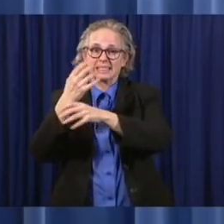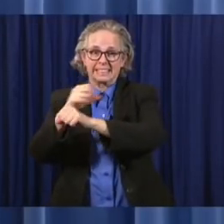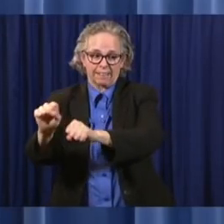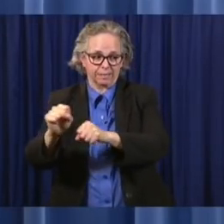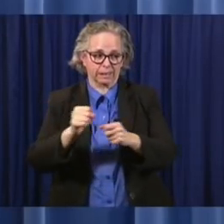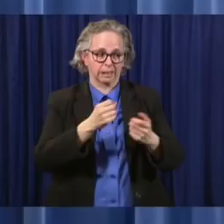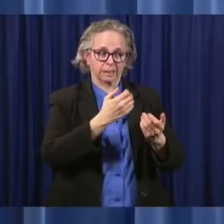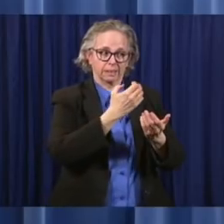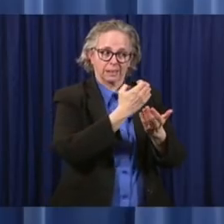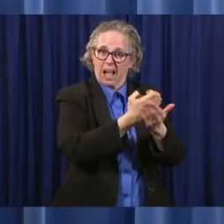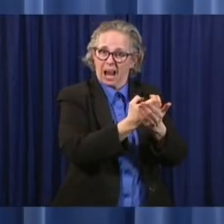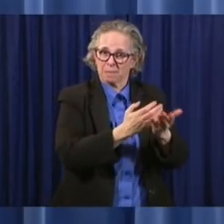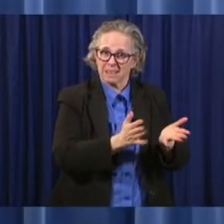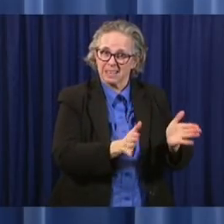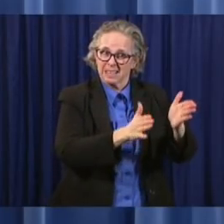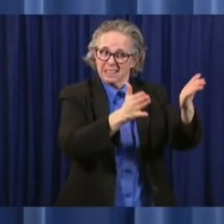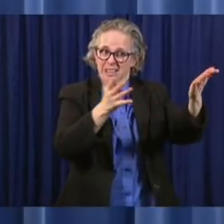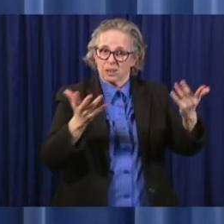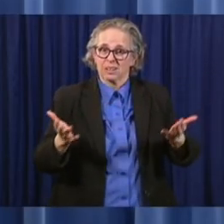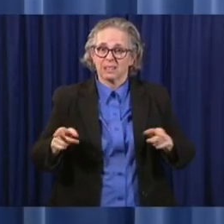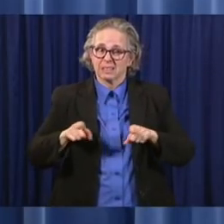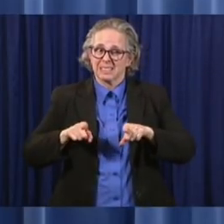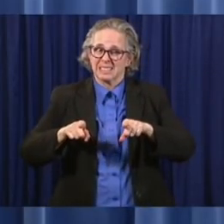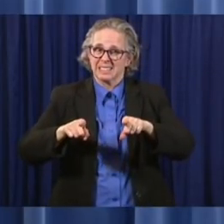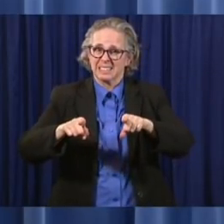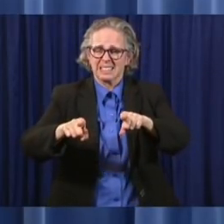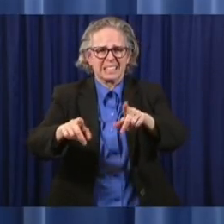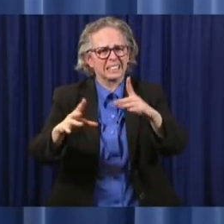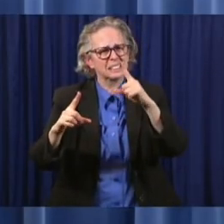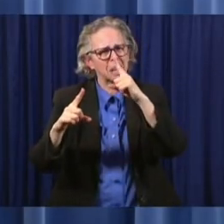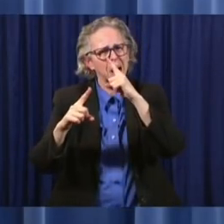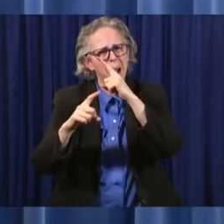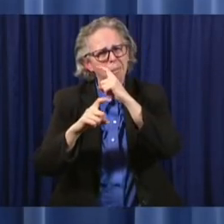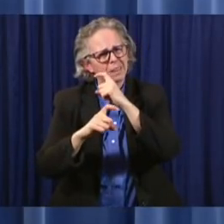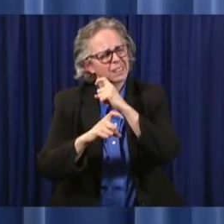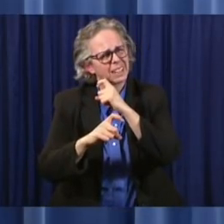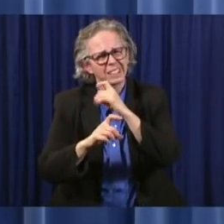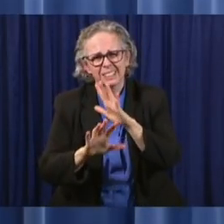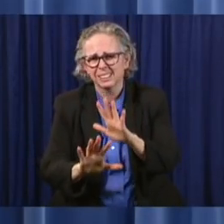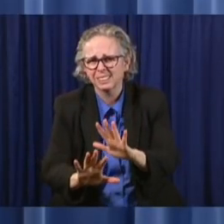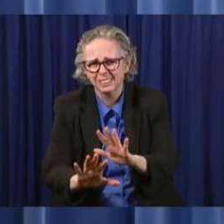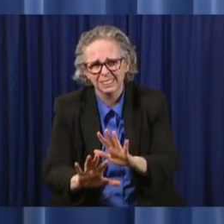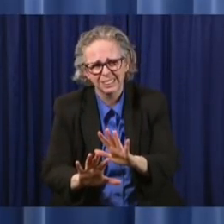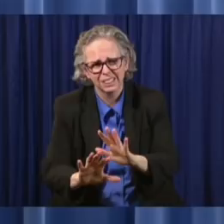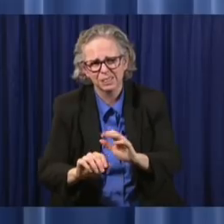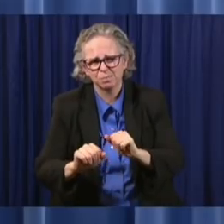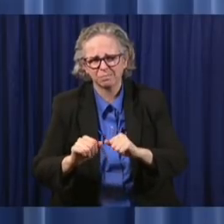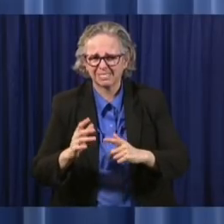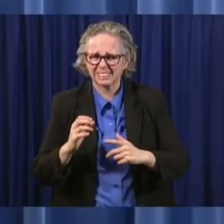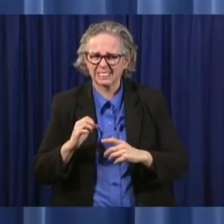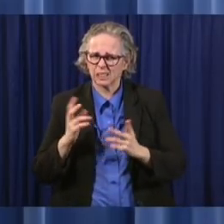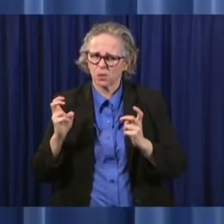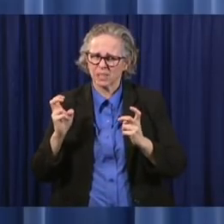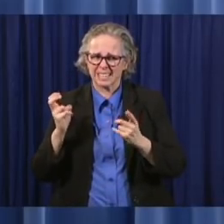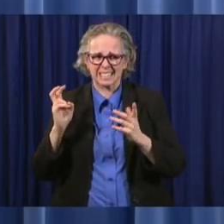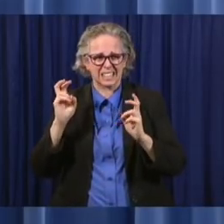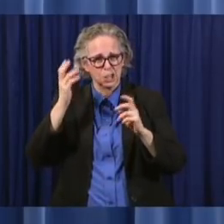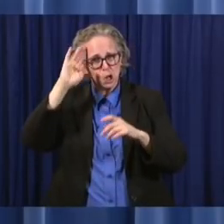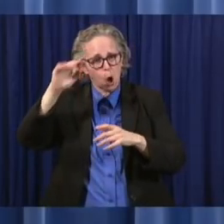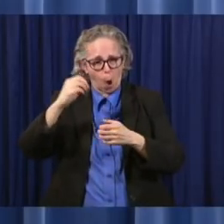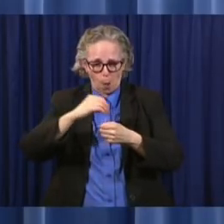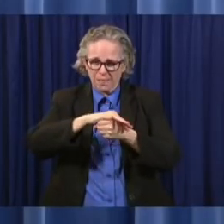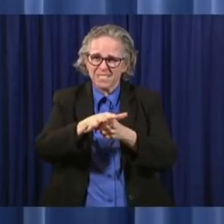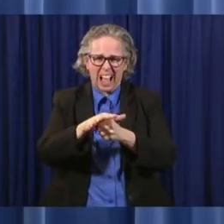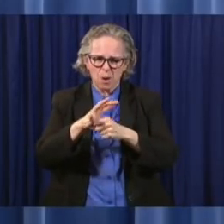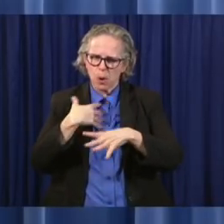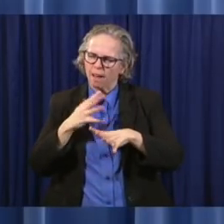complicated. And what we have to do to fight back a bit against the virus is quite complex. The best